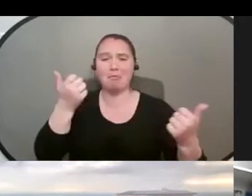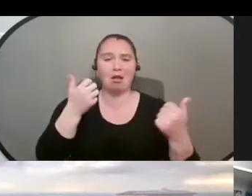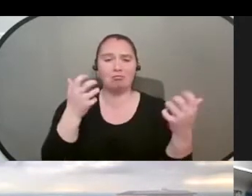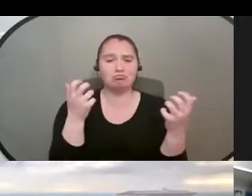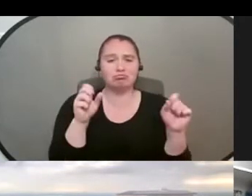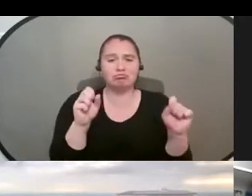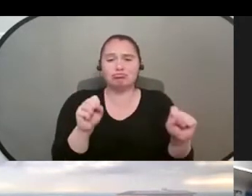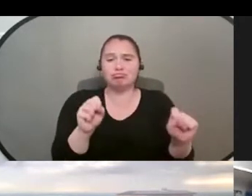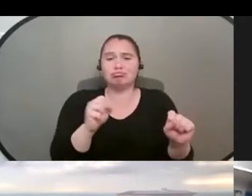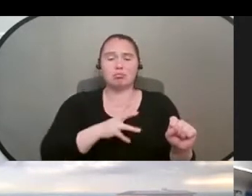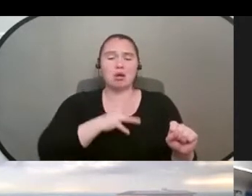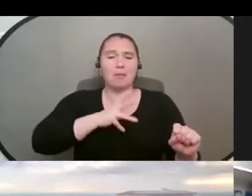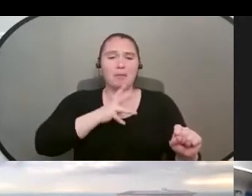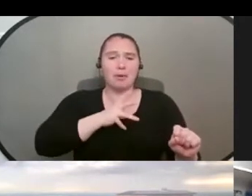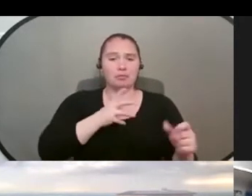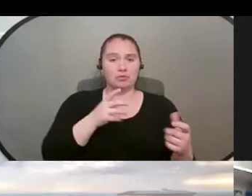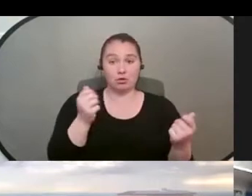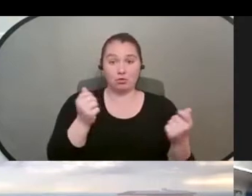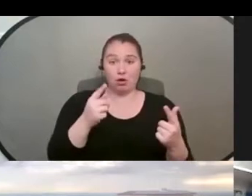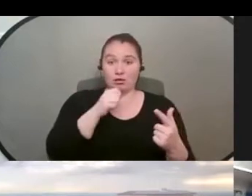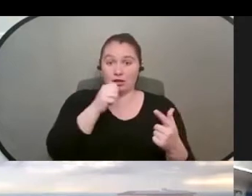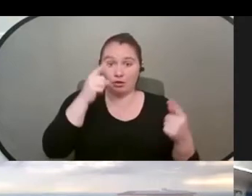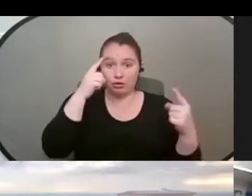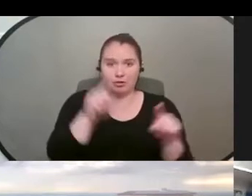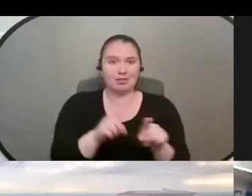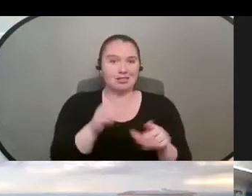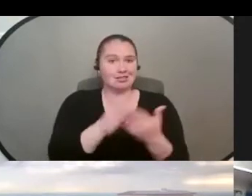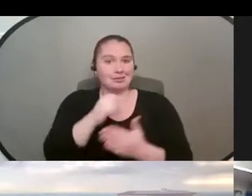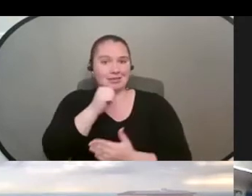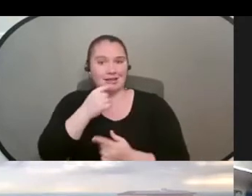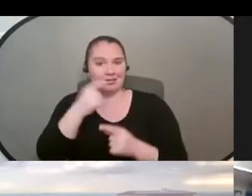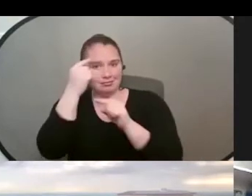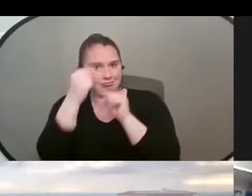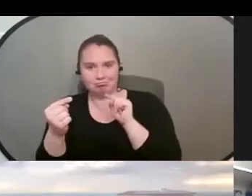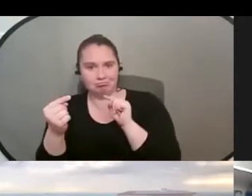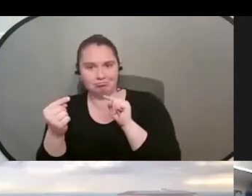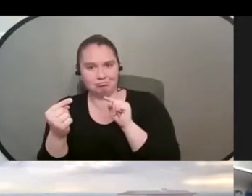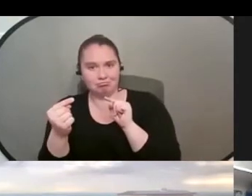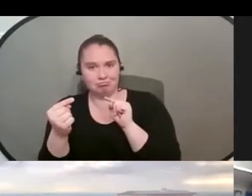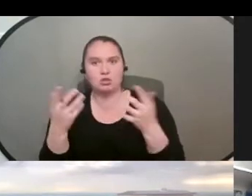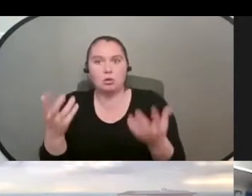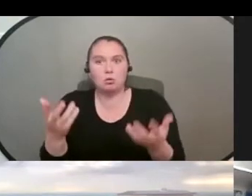So why wouldn't all be agree? But some people are saying, no, I don't agree. So I'm just trying to get clear